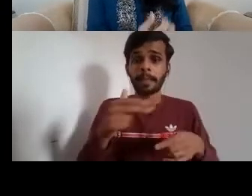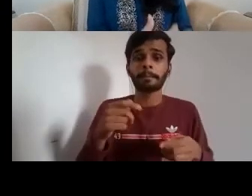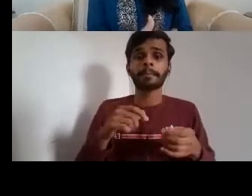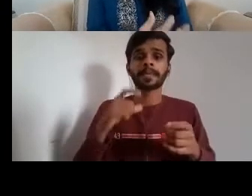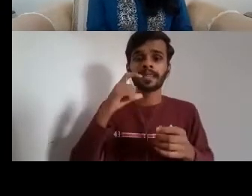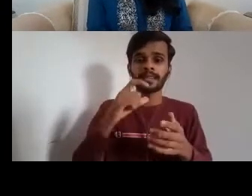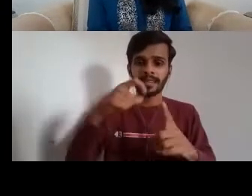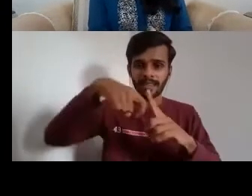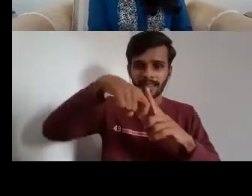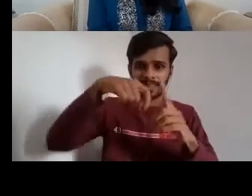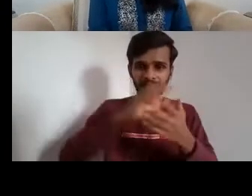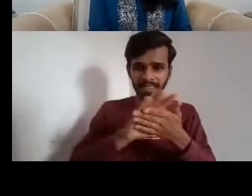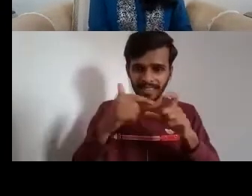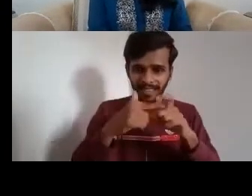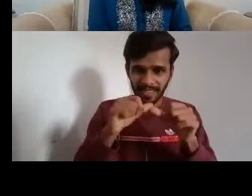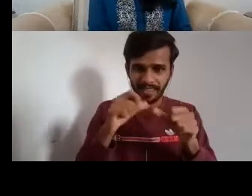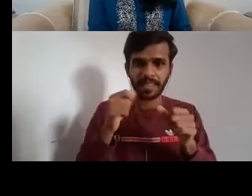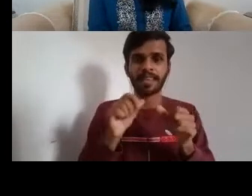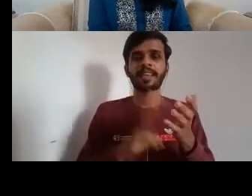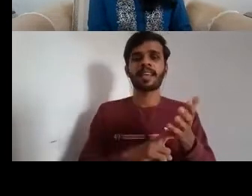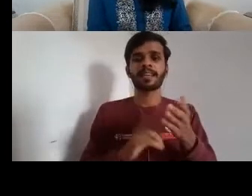forms like ghazal and tumri.